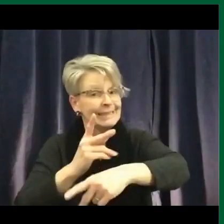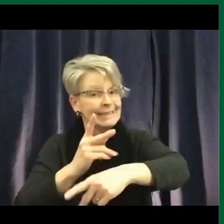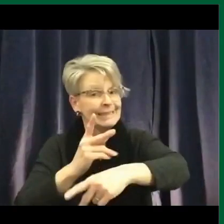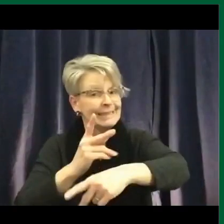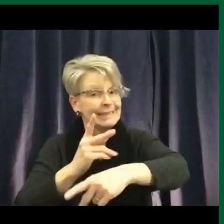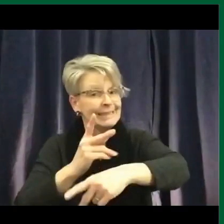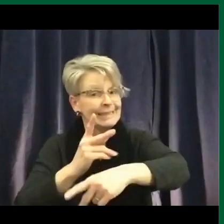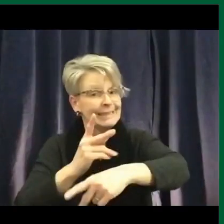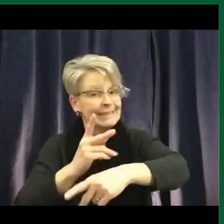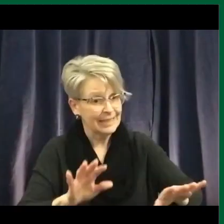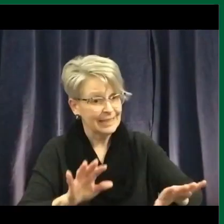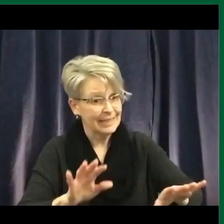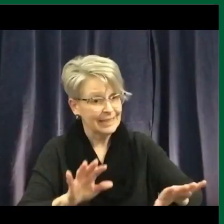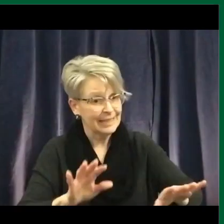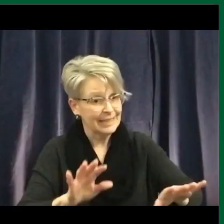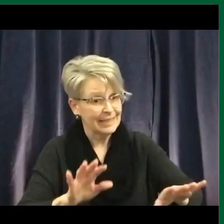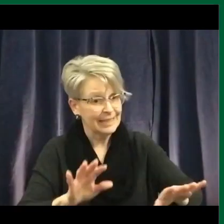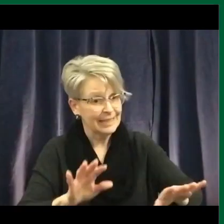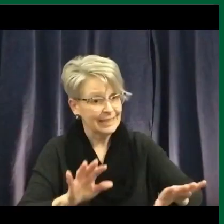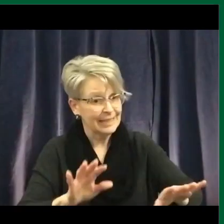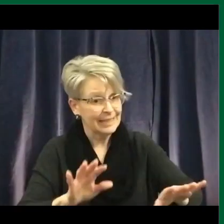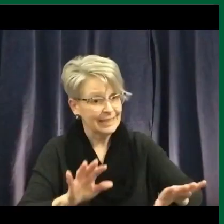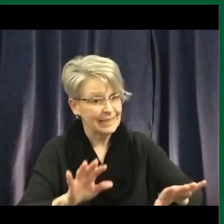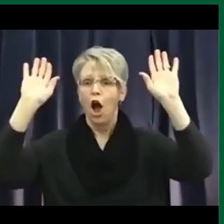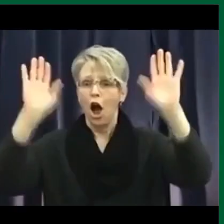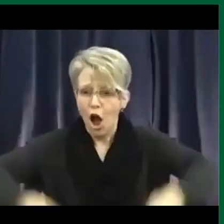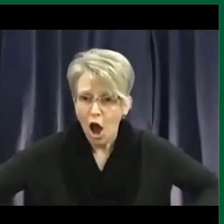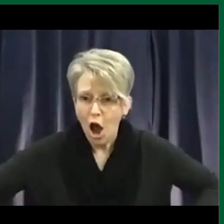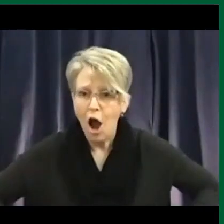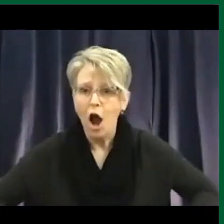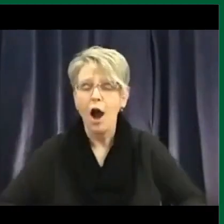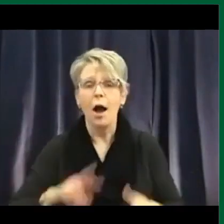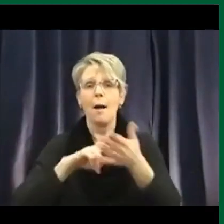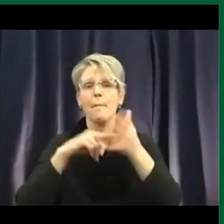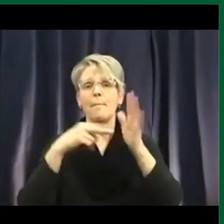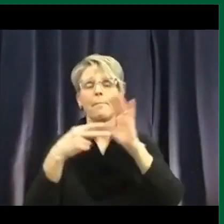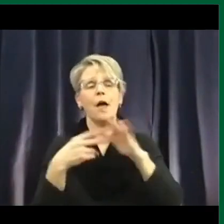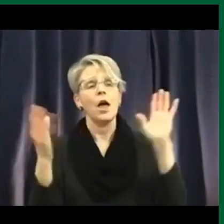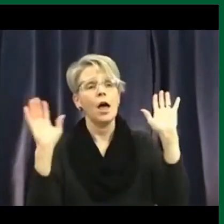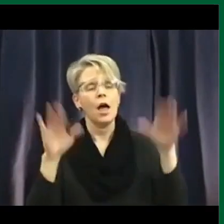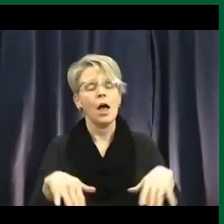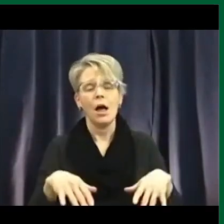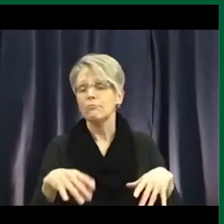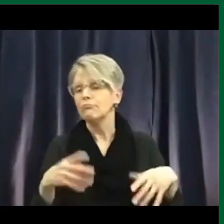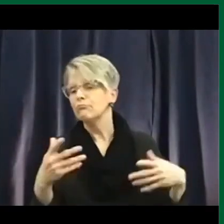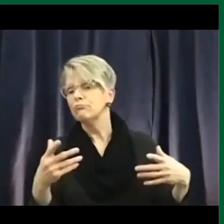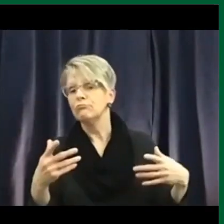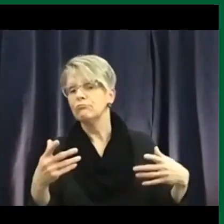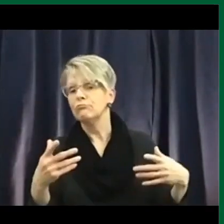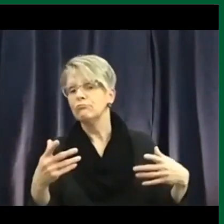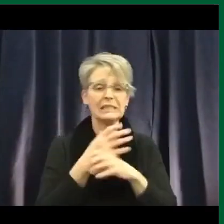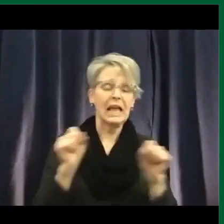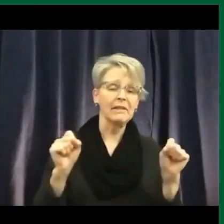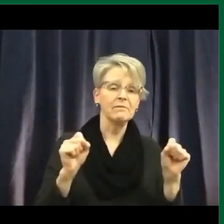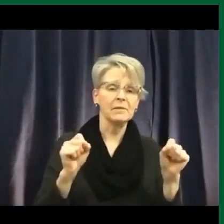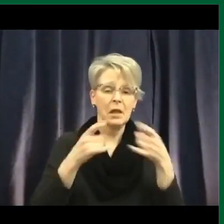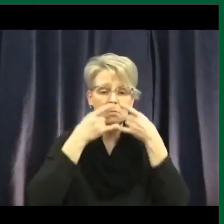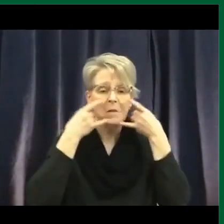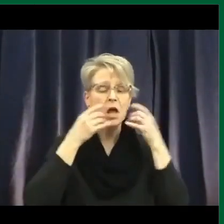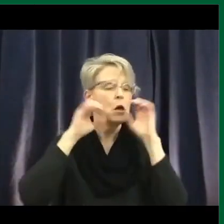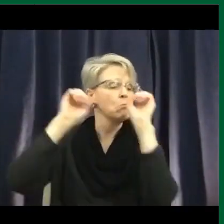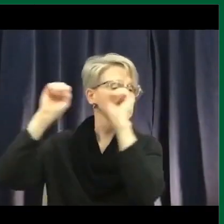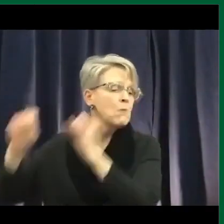interpreted as a free-for-all, and it's time to just throw the thoughts of being safe and adhering to the